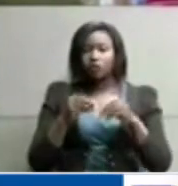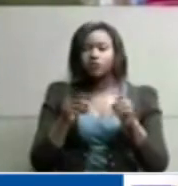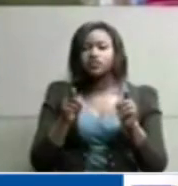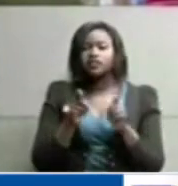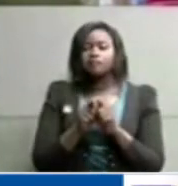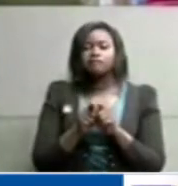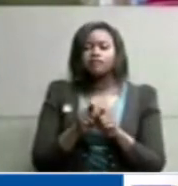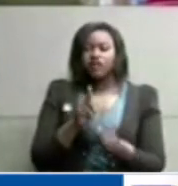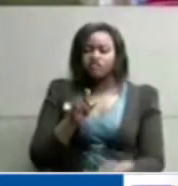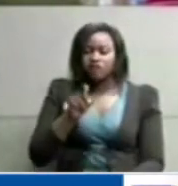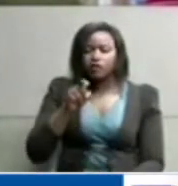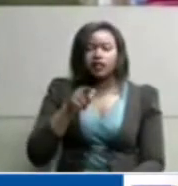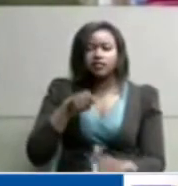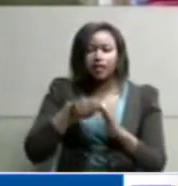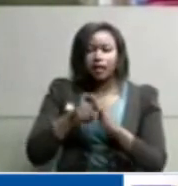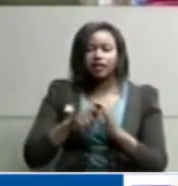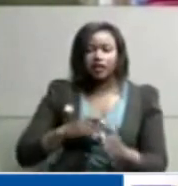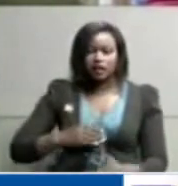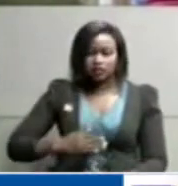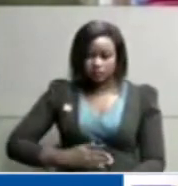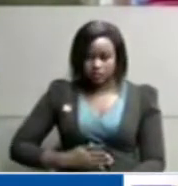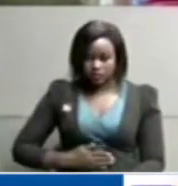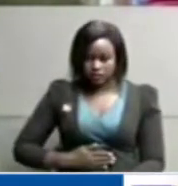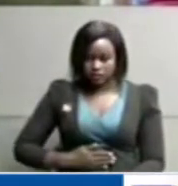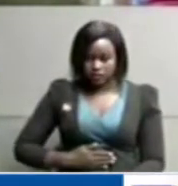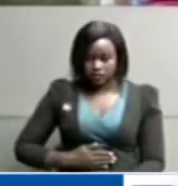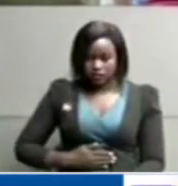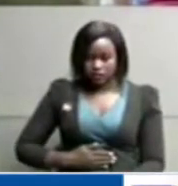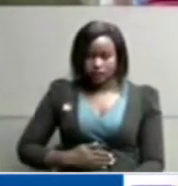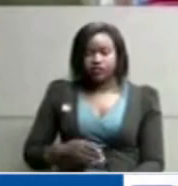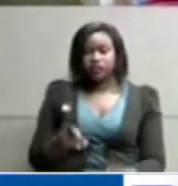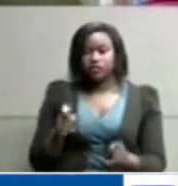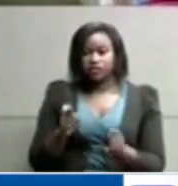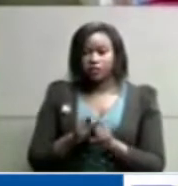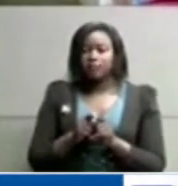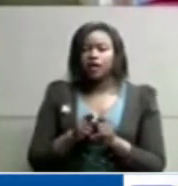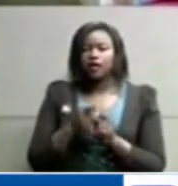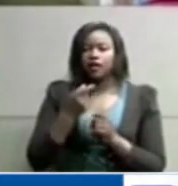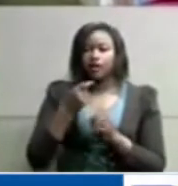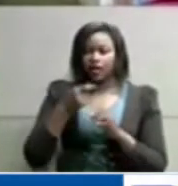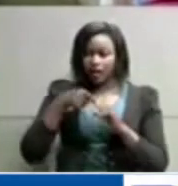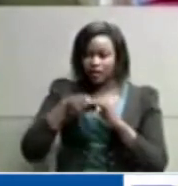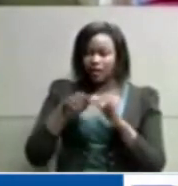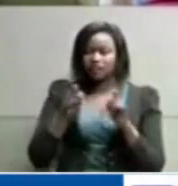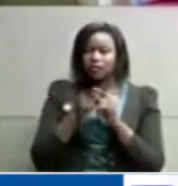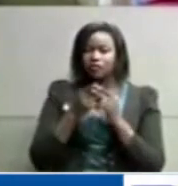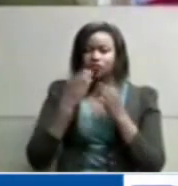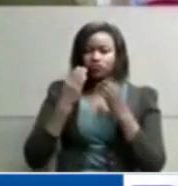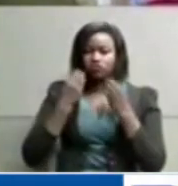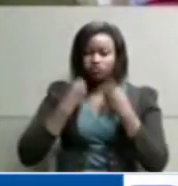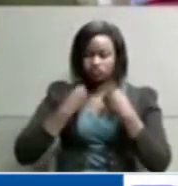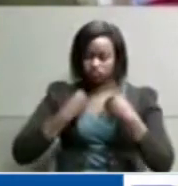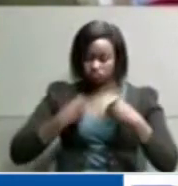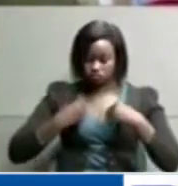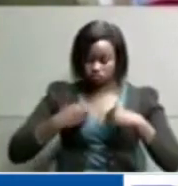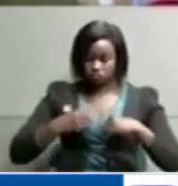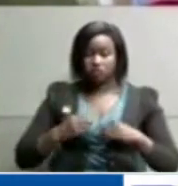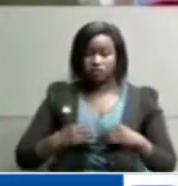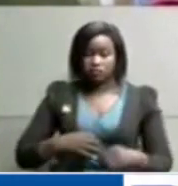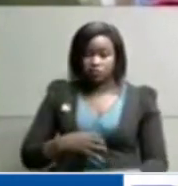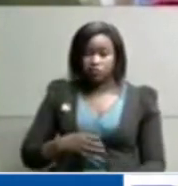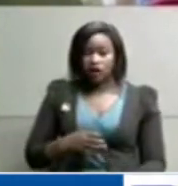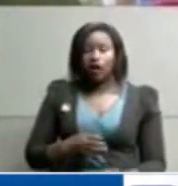virus goes in the mucus, and it goes into the gut, it goes into the